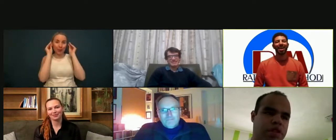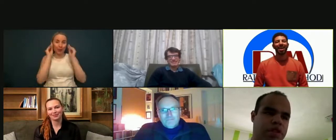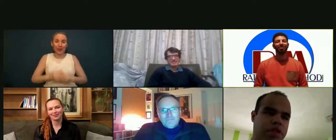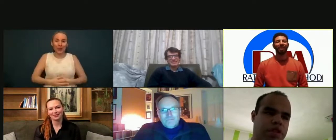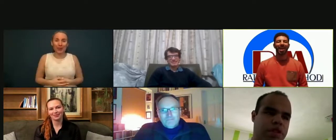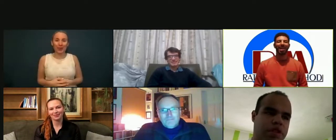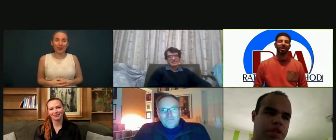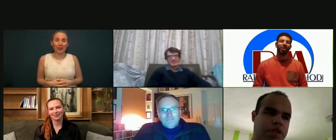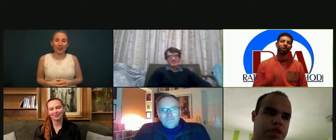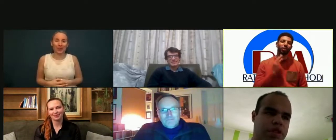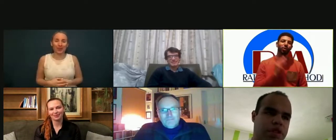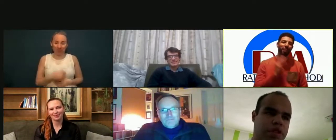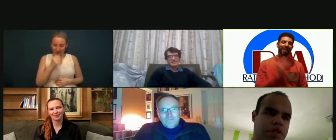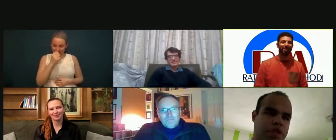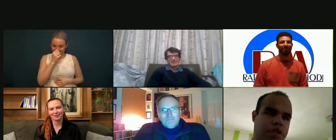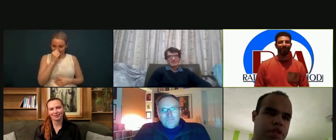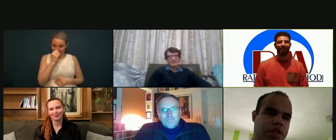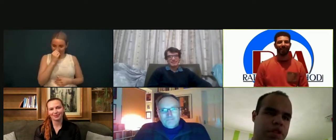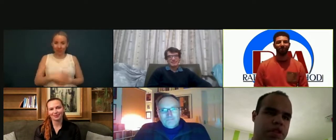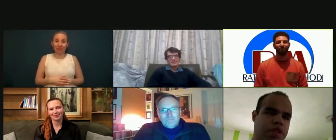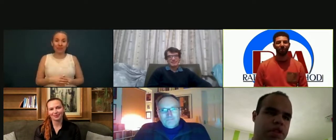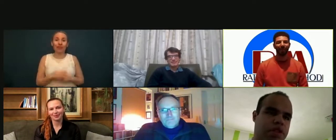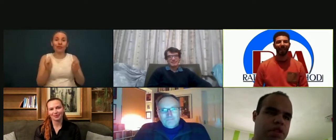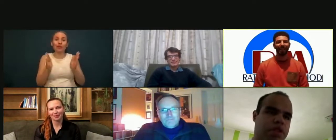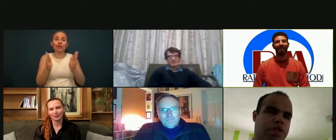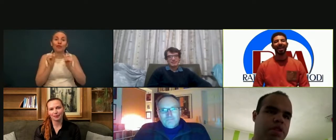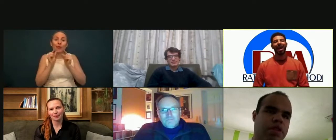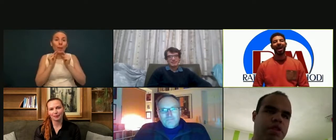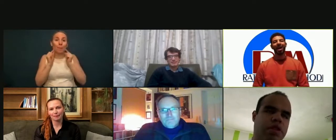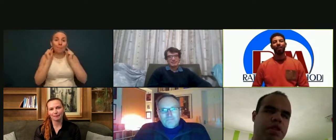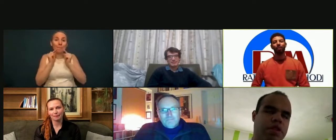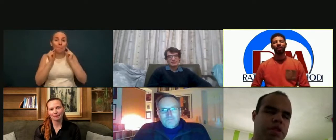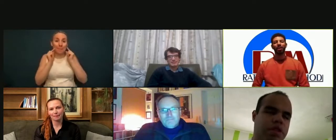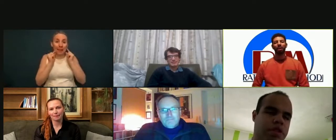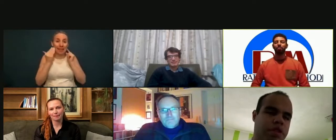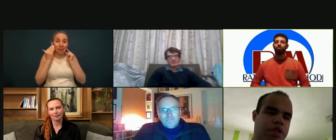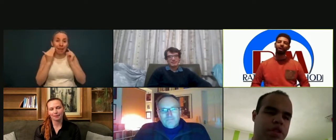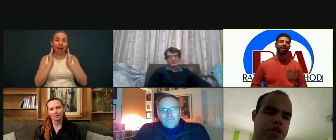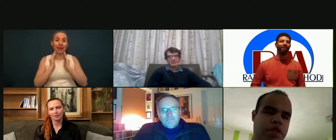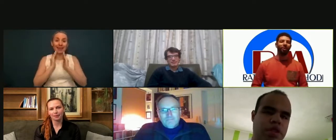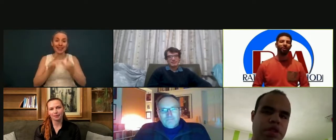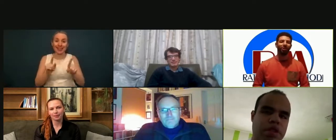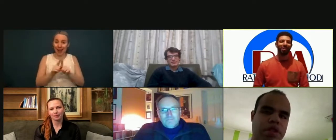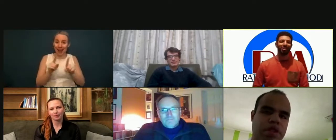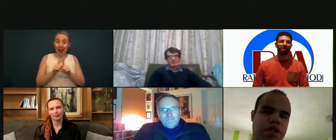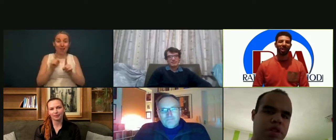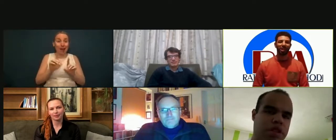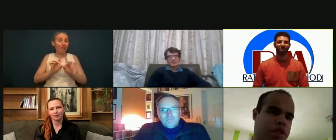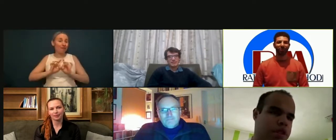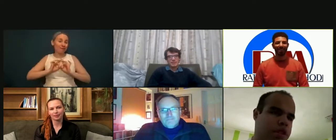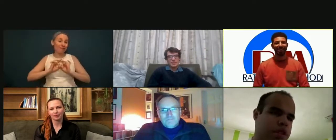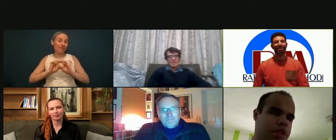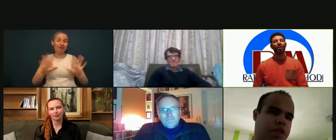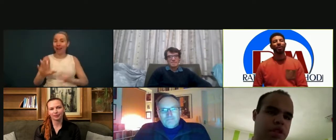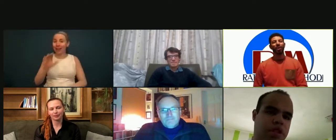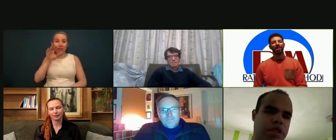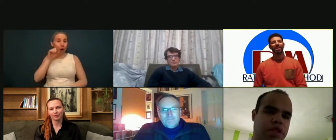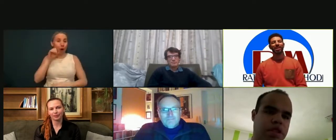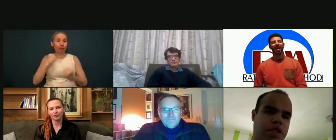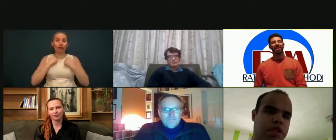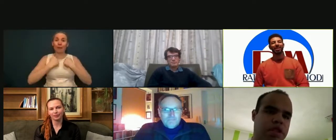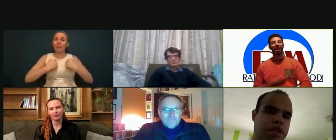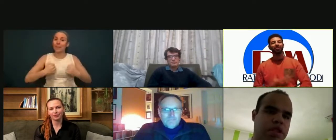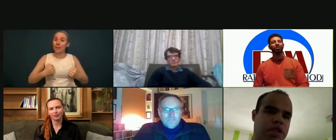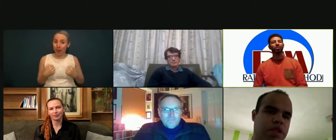I have a short beard that's also black. I am wearing a bright orange sweater,